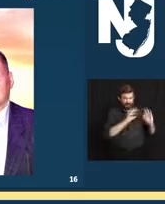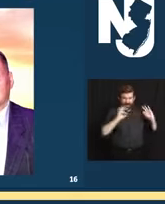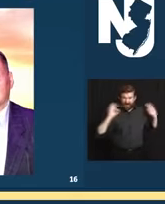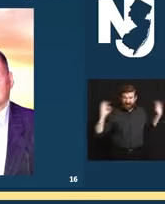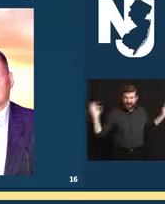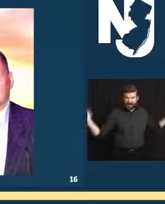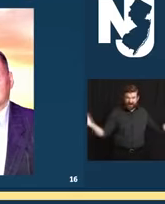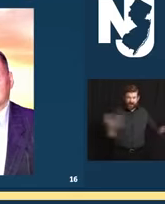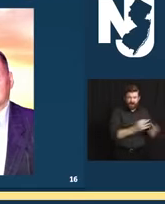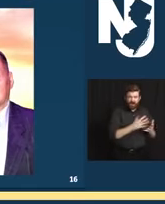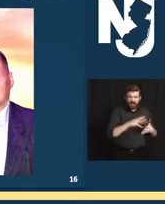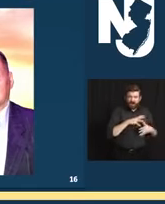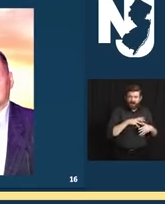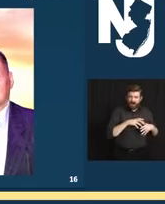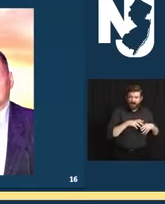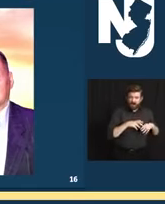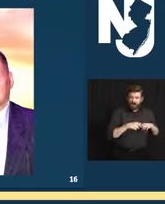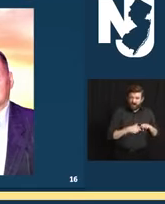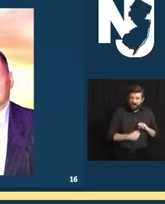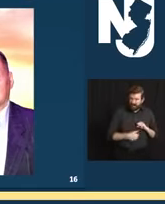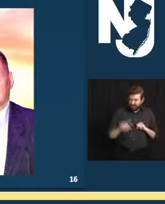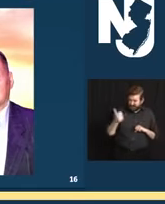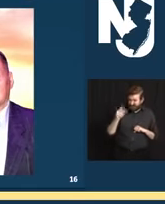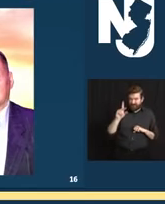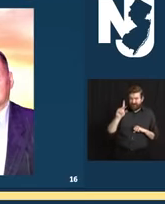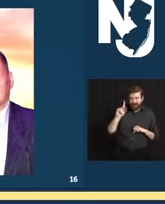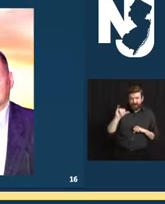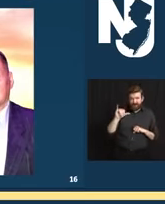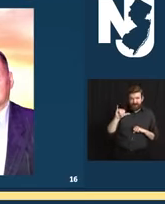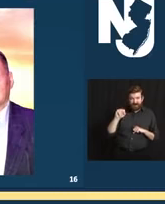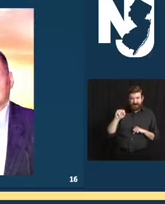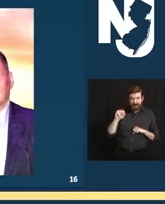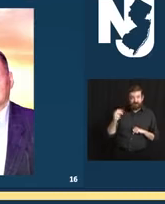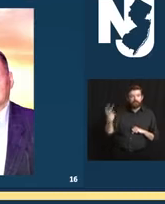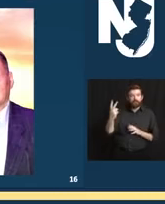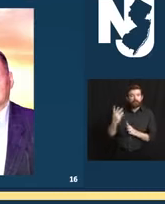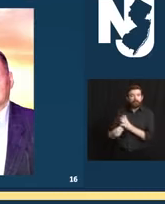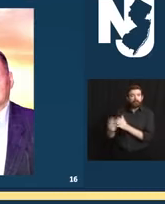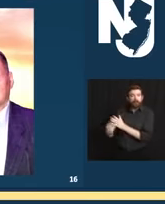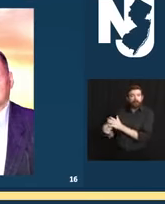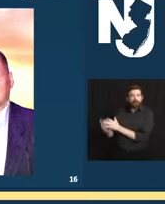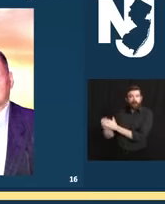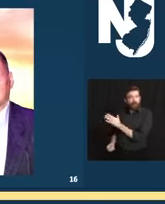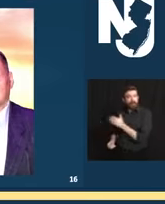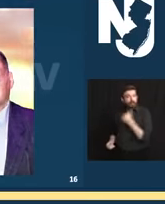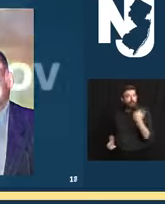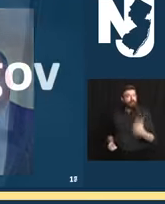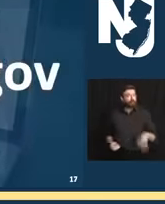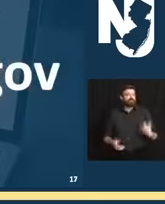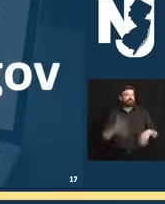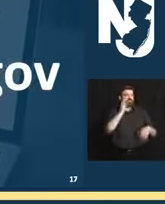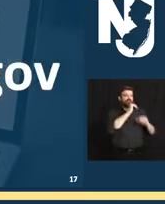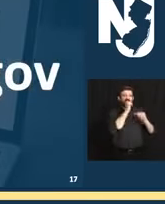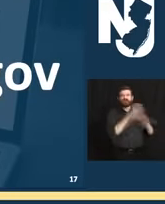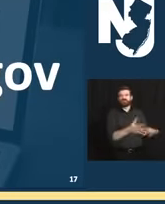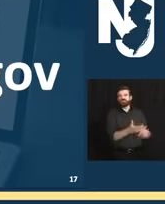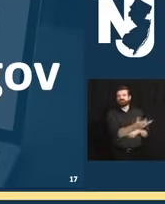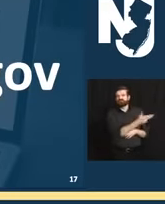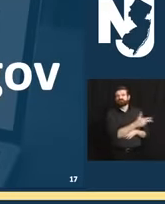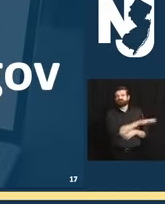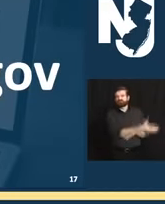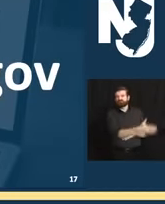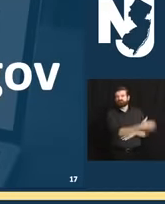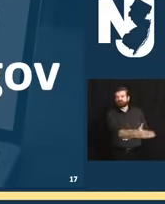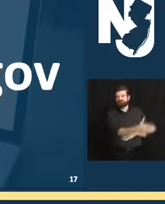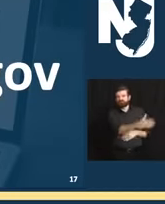short period of time, and may God bless Luis, Libia, and Marcelo. For them, our flags remain at half-staff,